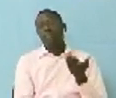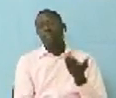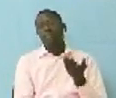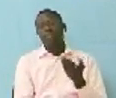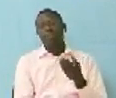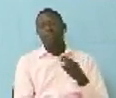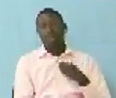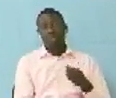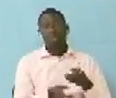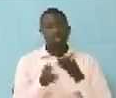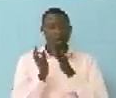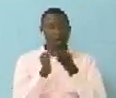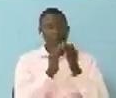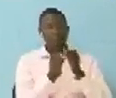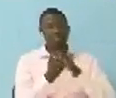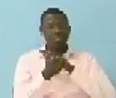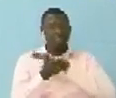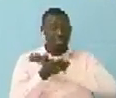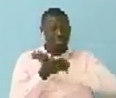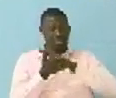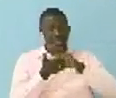He gave a detailed narration.